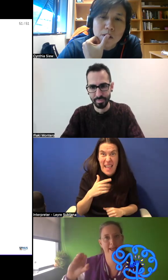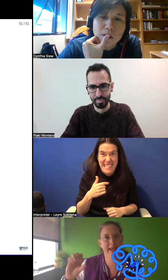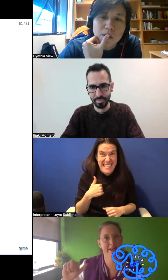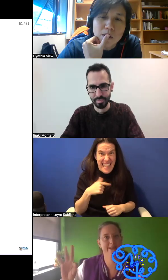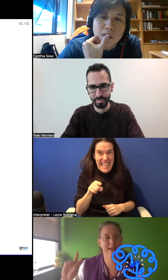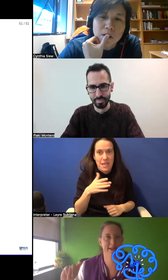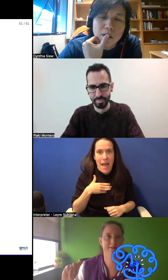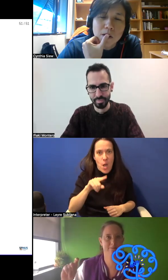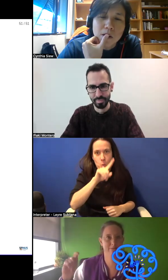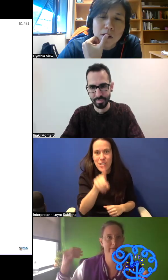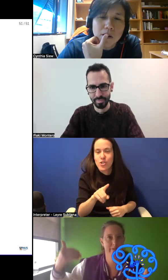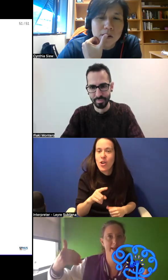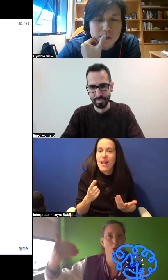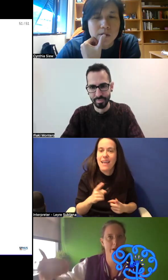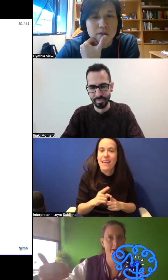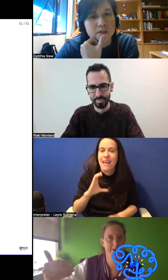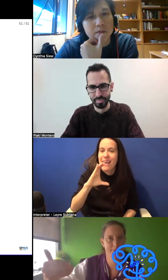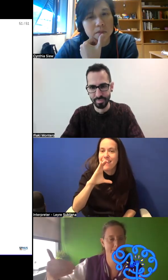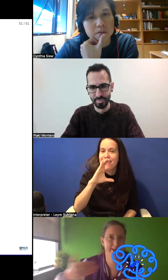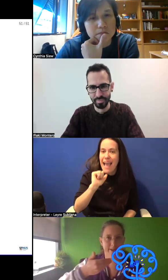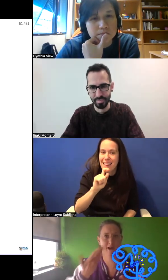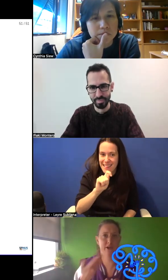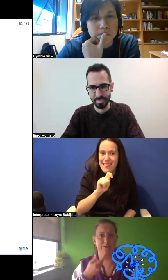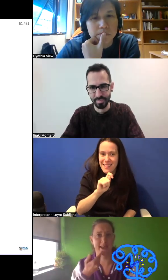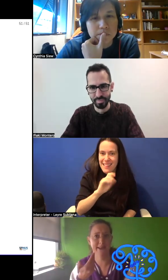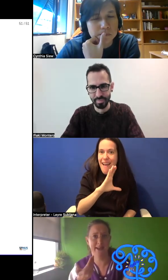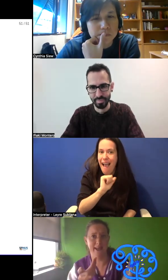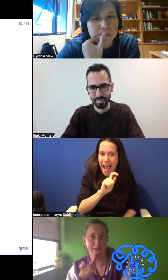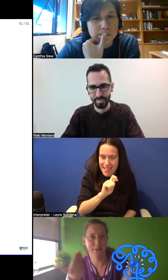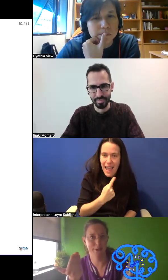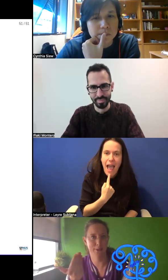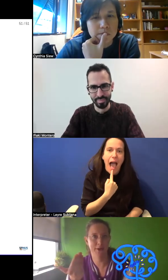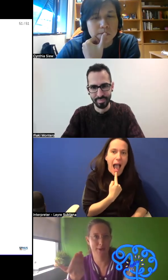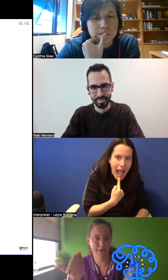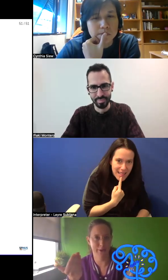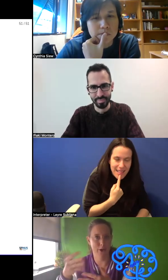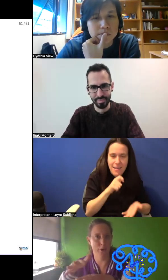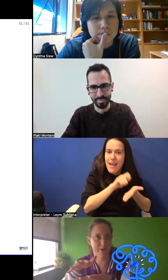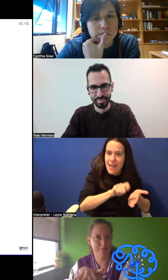like cat is really ordered. That's kind of easy to